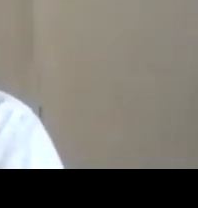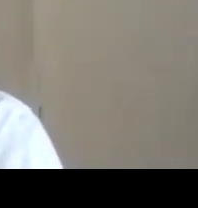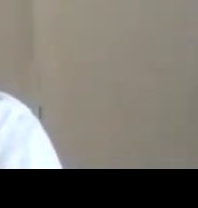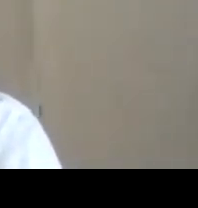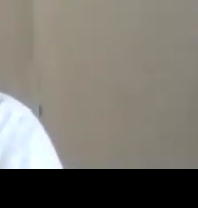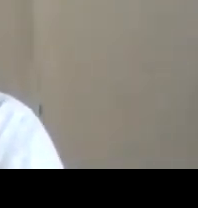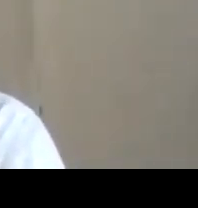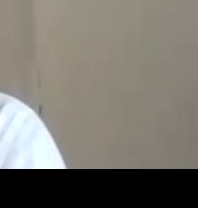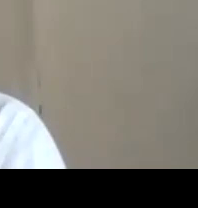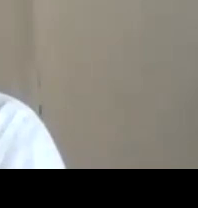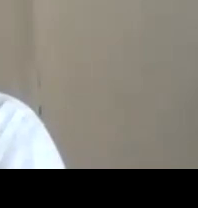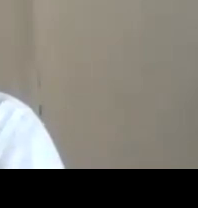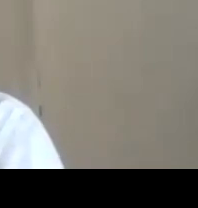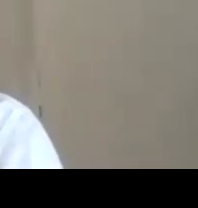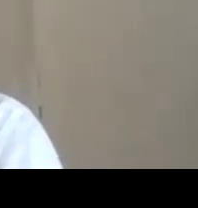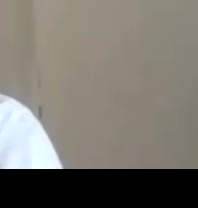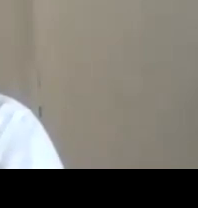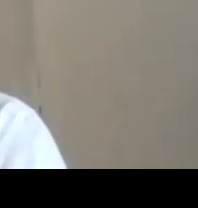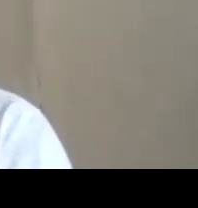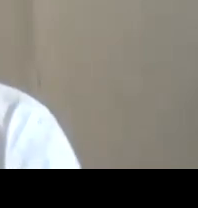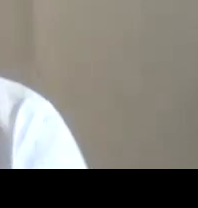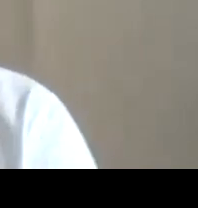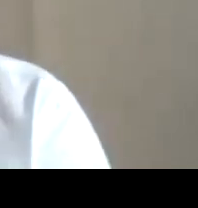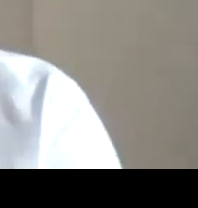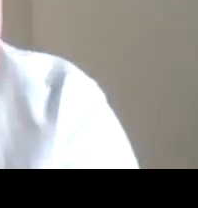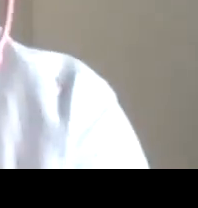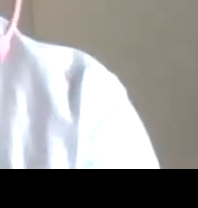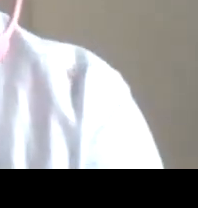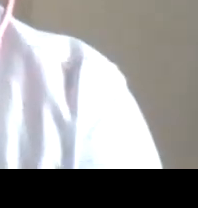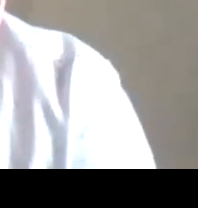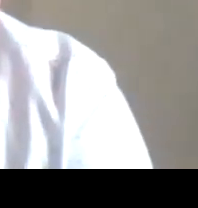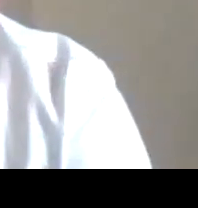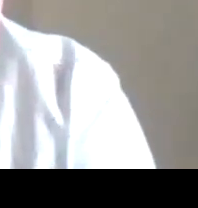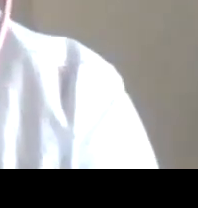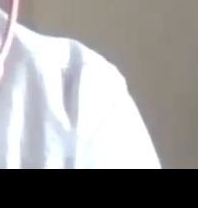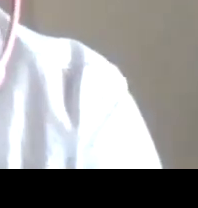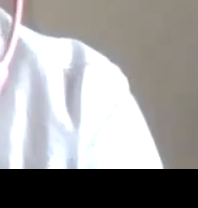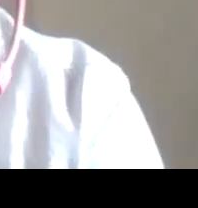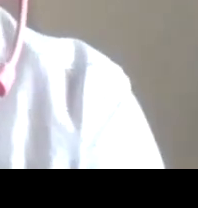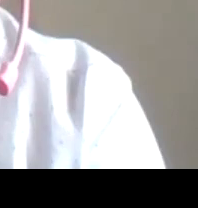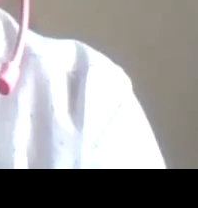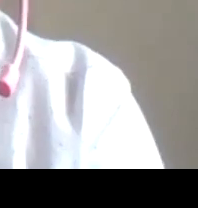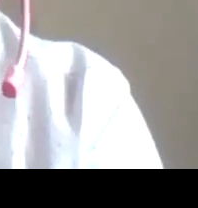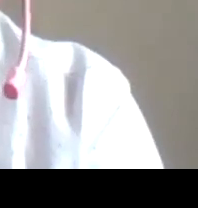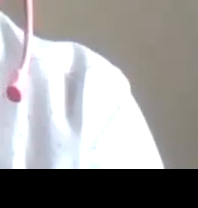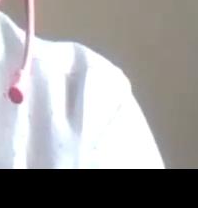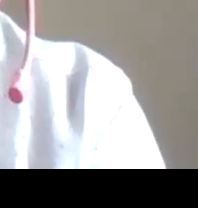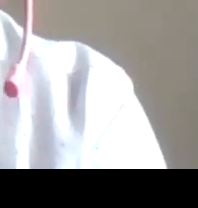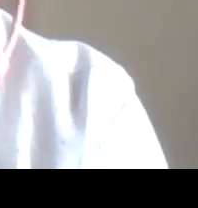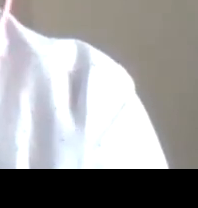how. Intent expect know how. Very good. Okay, we come back with this.